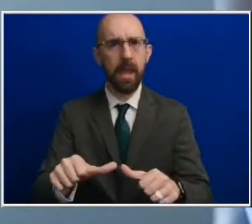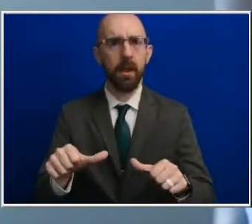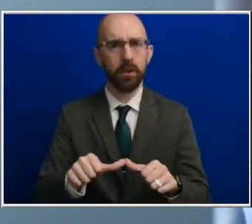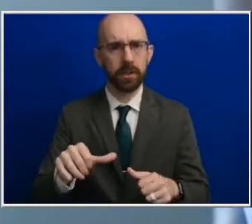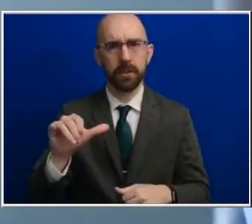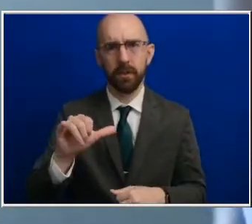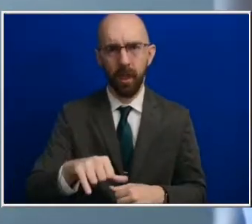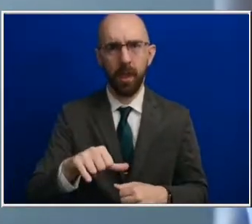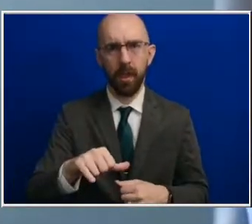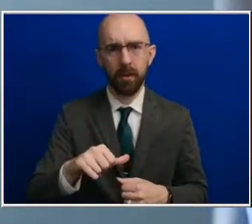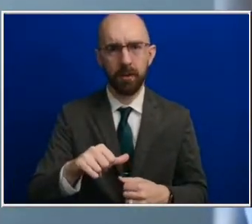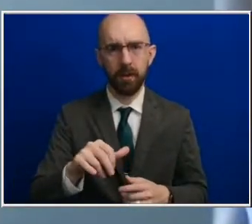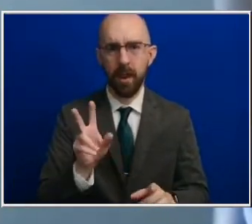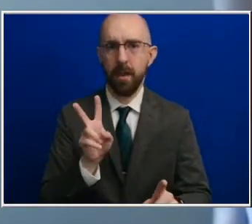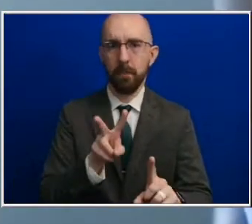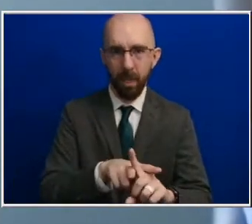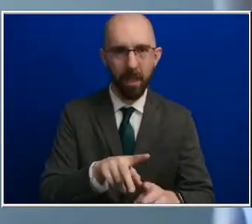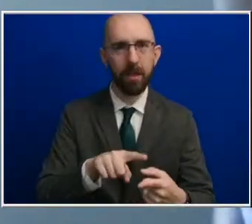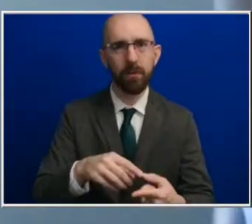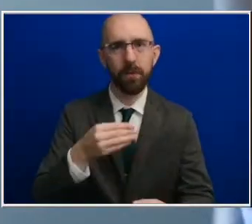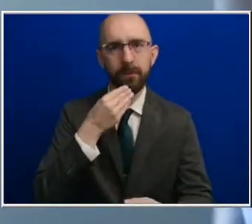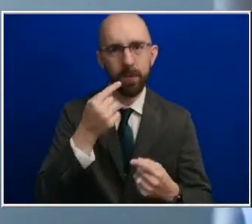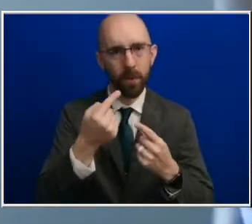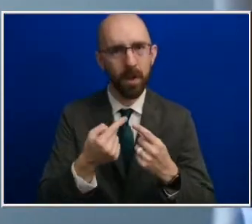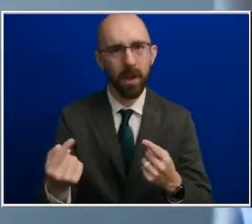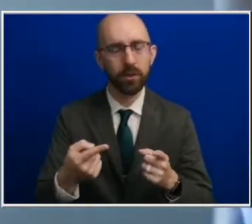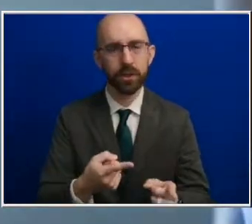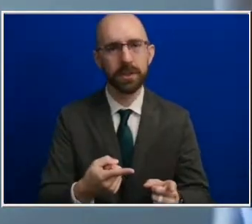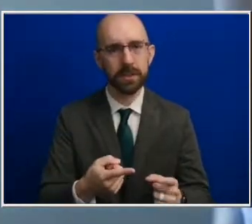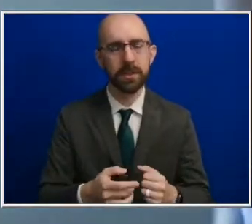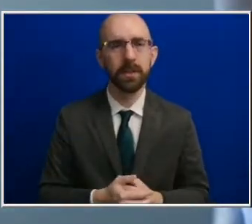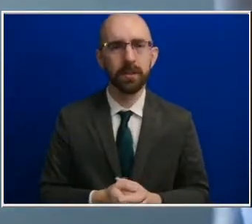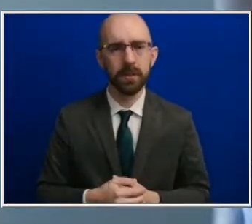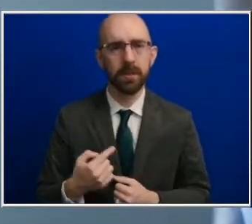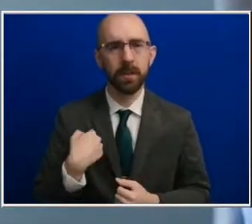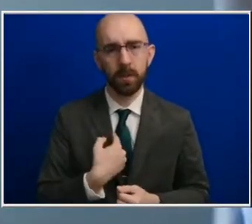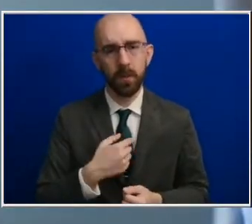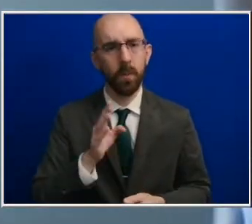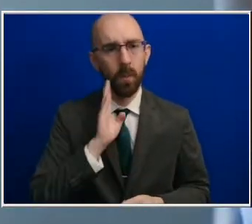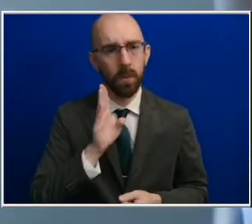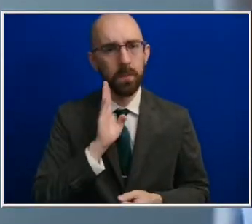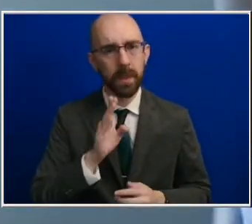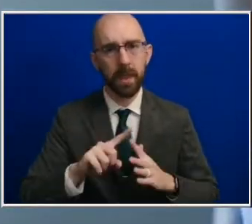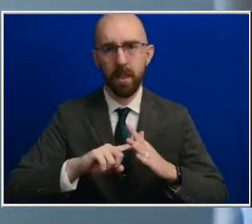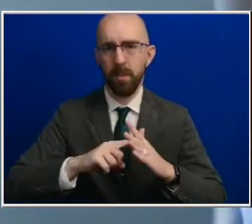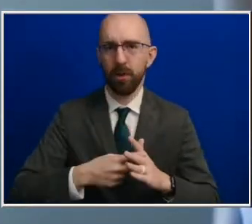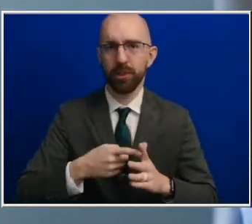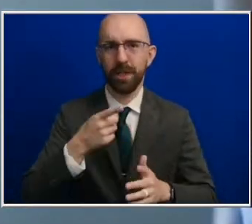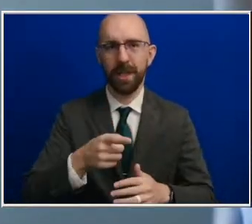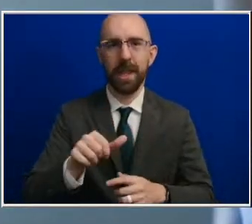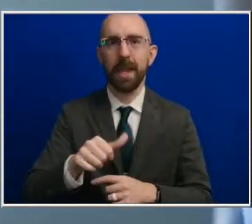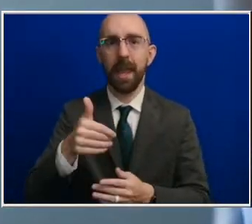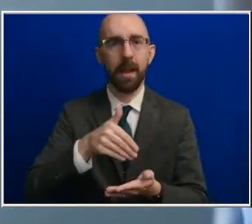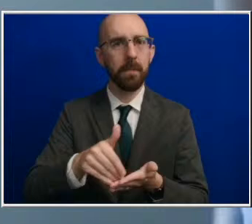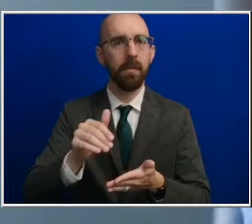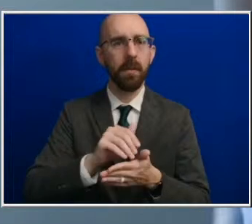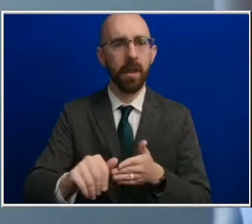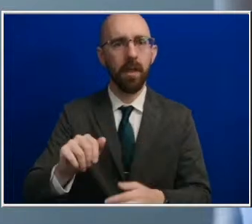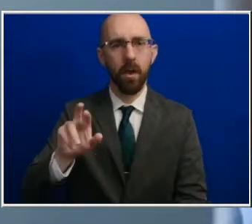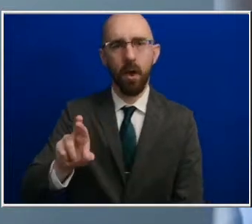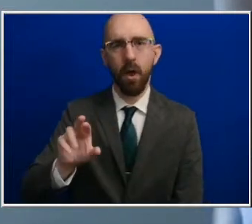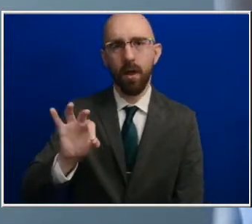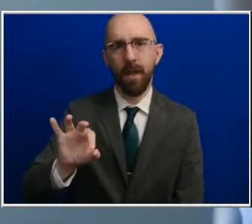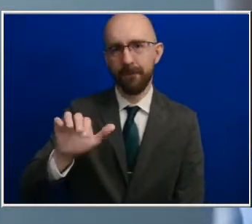that apply to food allergies, and we will be launching a $10 million